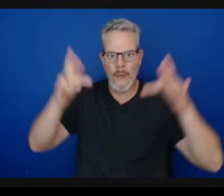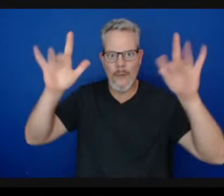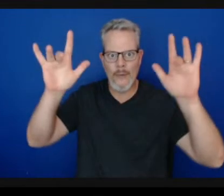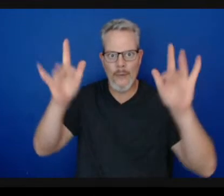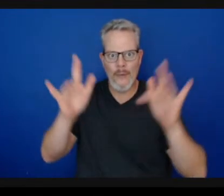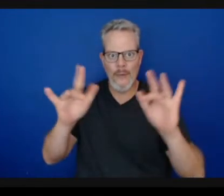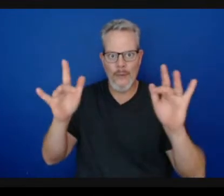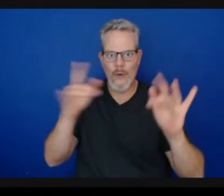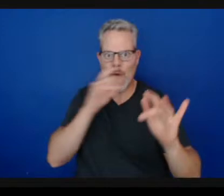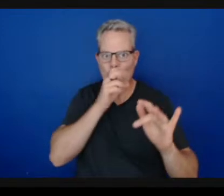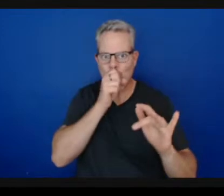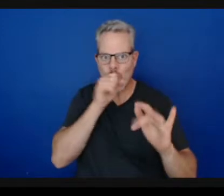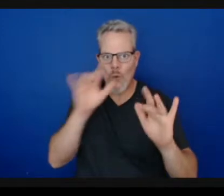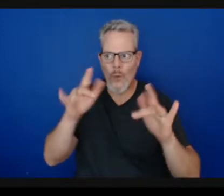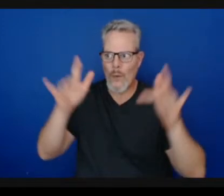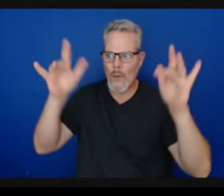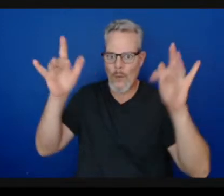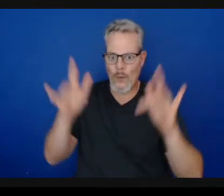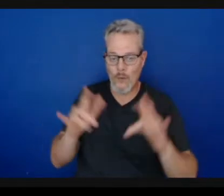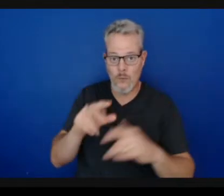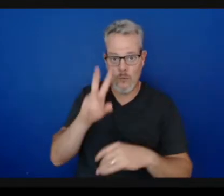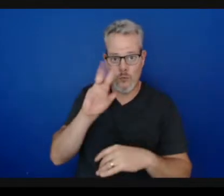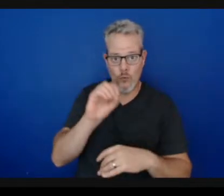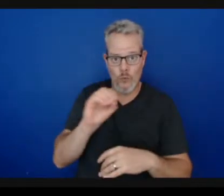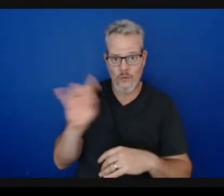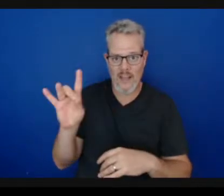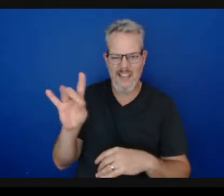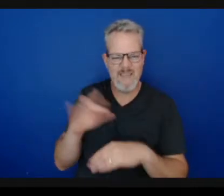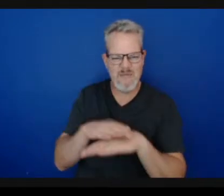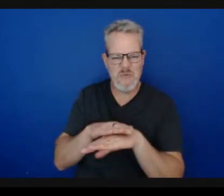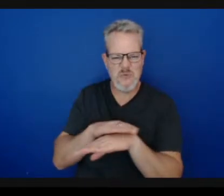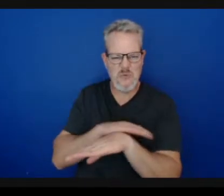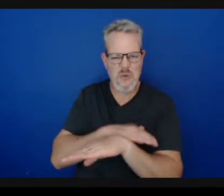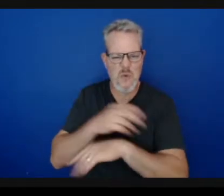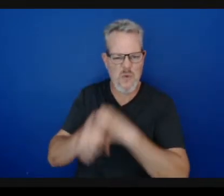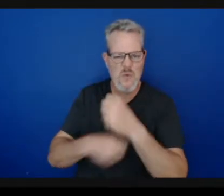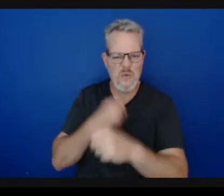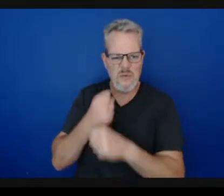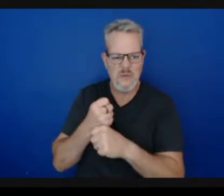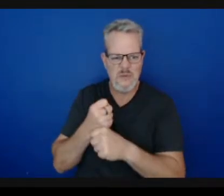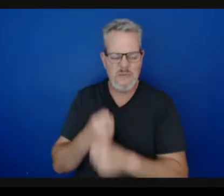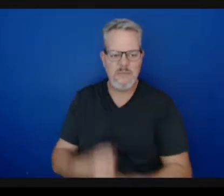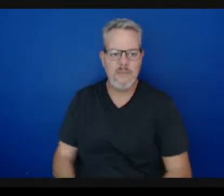2008 was a pretty slow year, relatively speaking, up there.